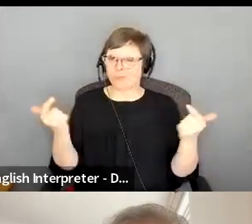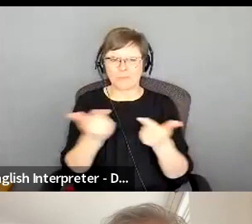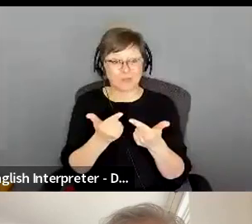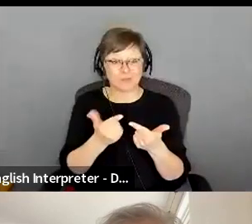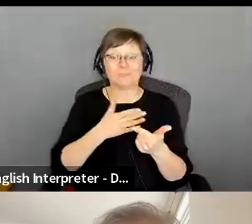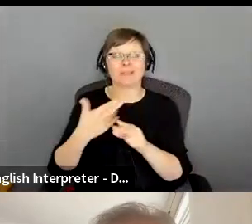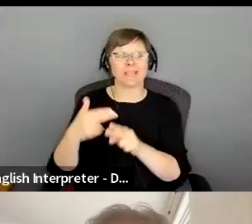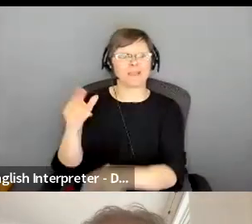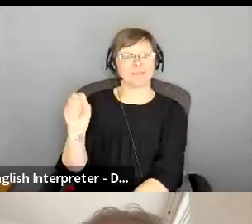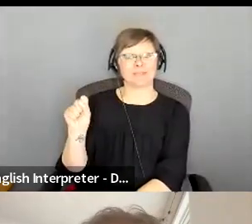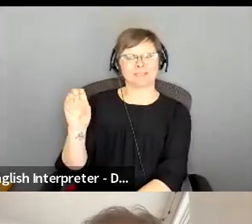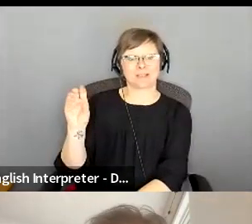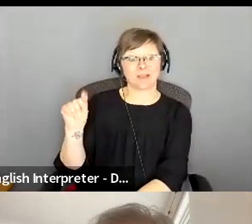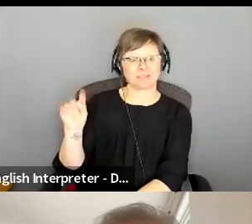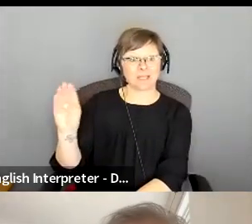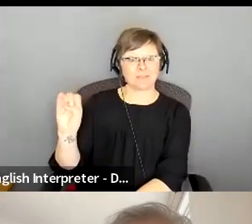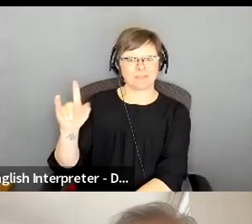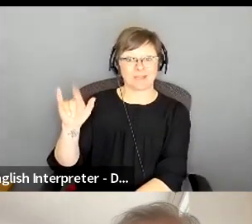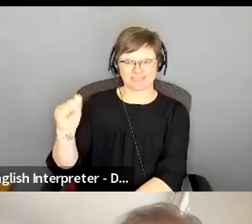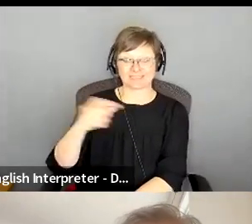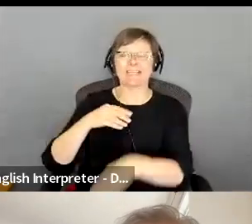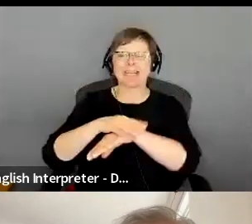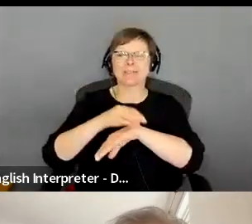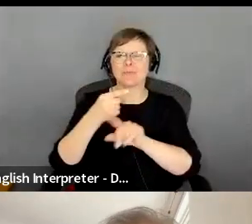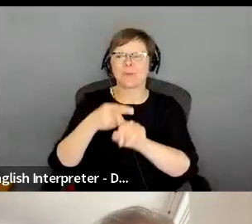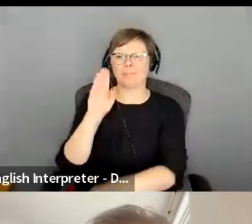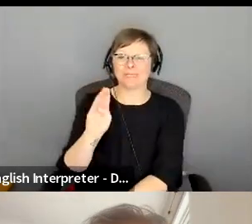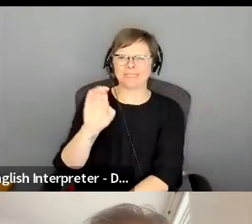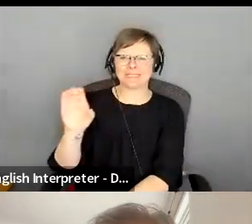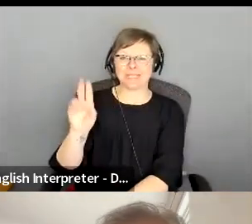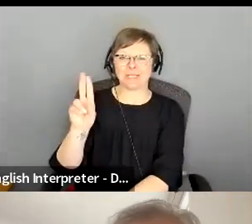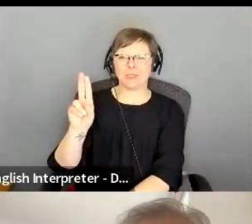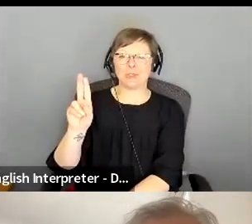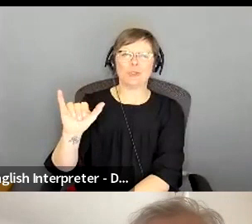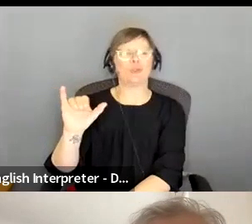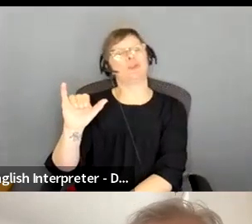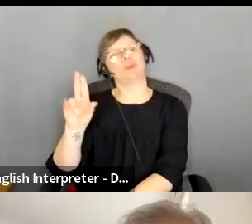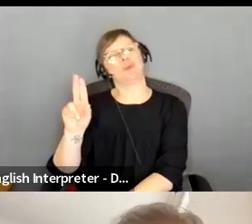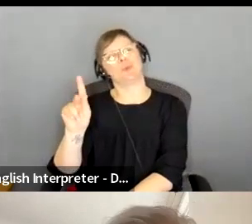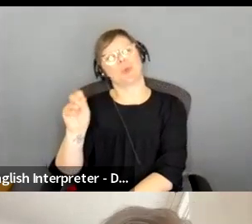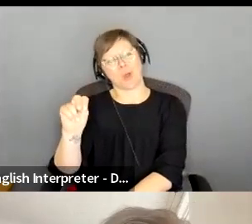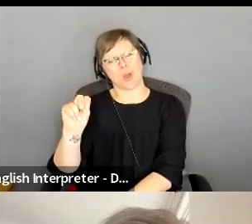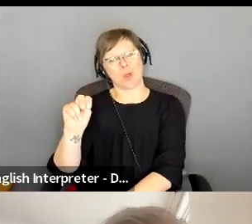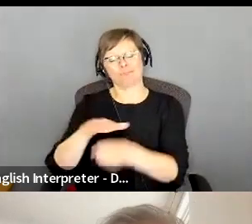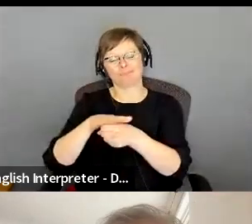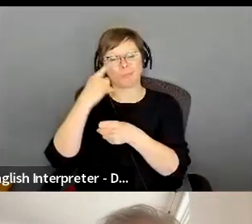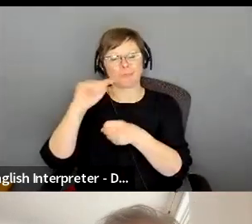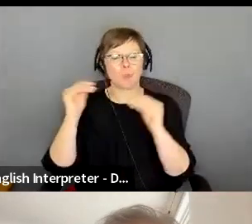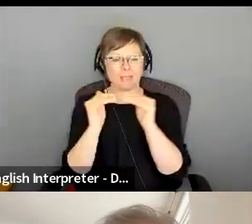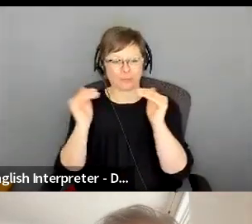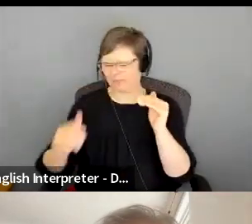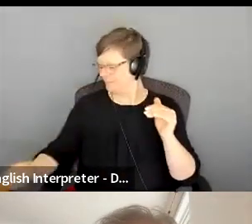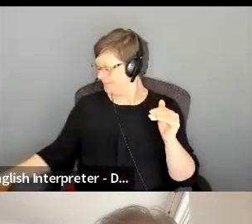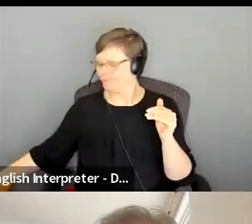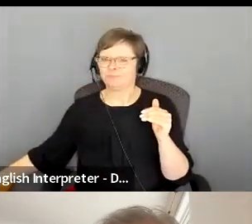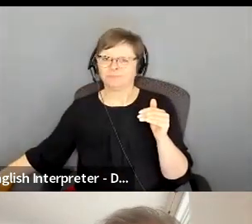My name is Scott Bellis. I'm a counselor for the BC Yukon region of equity, and I am your